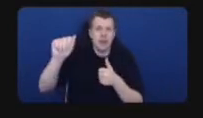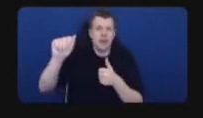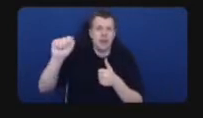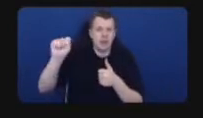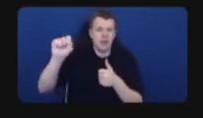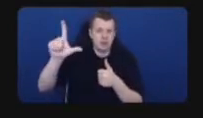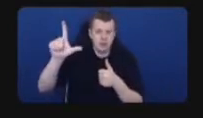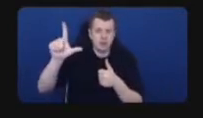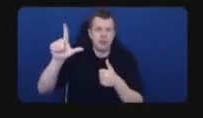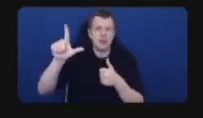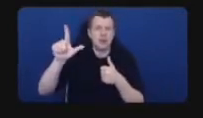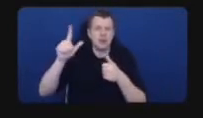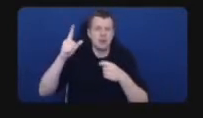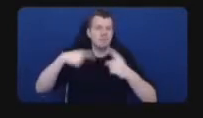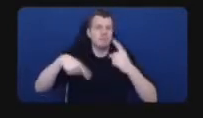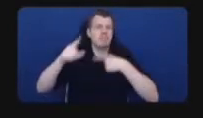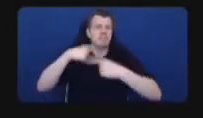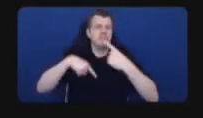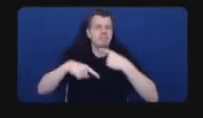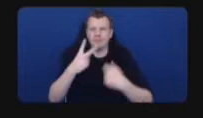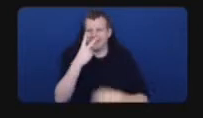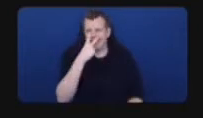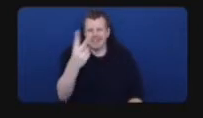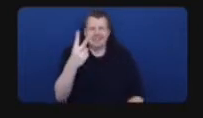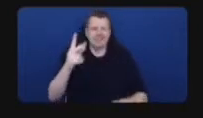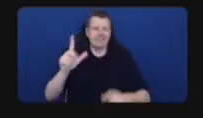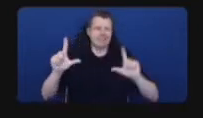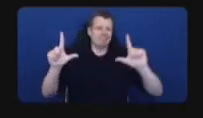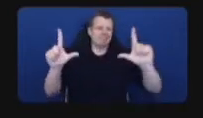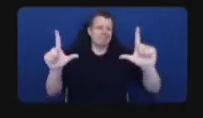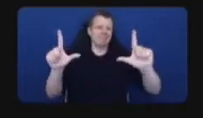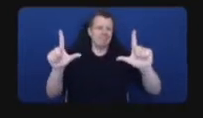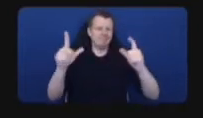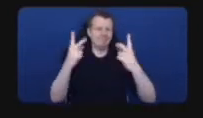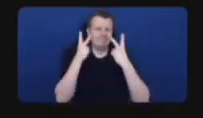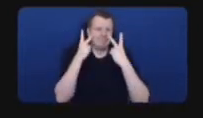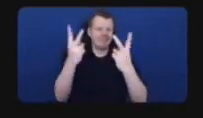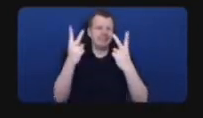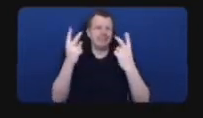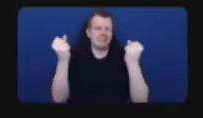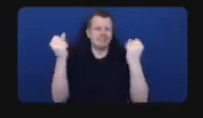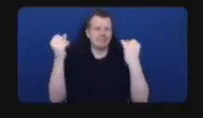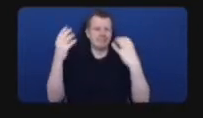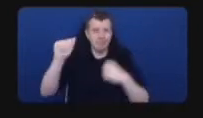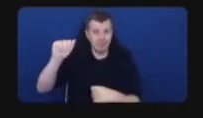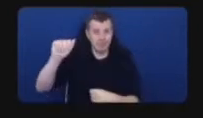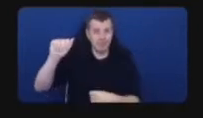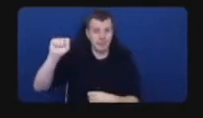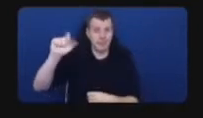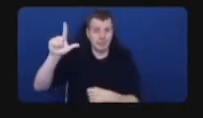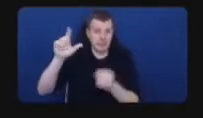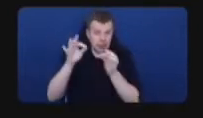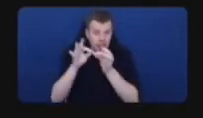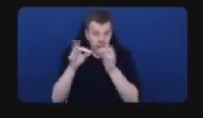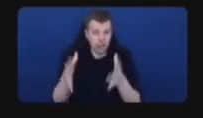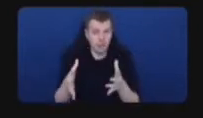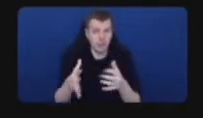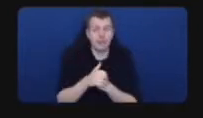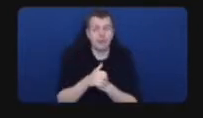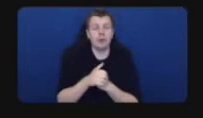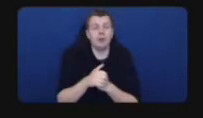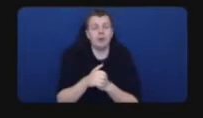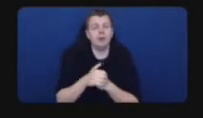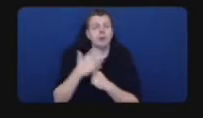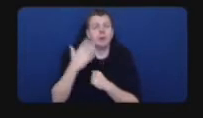Language is going to be pinned. That means you will see the video of the American Sign Language interpreter. This is so that